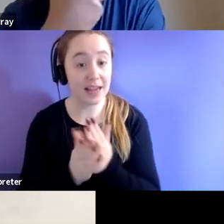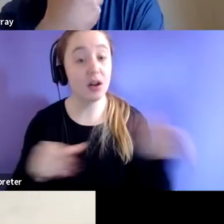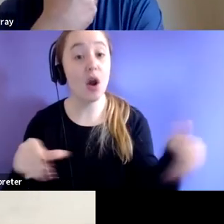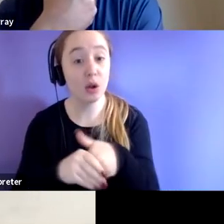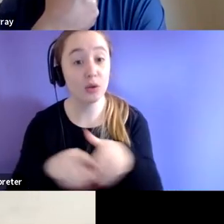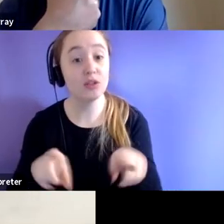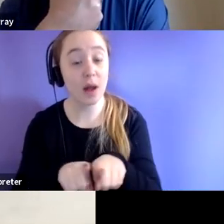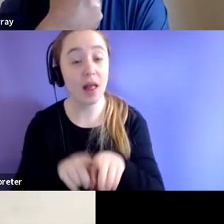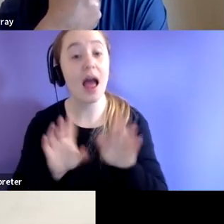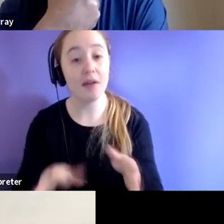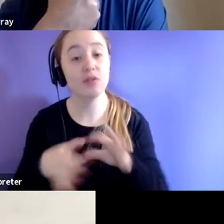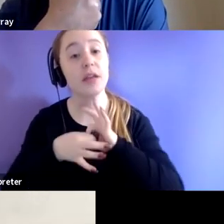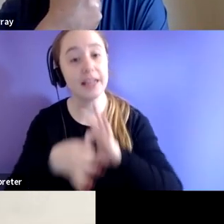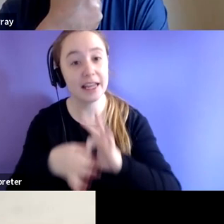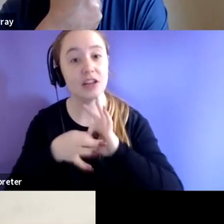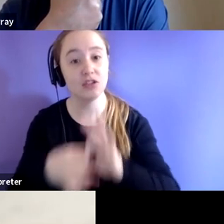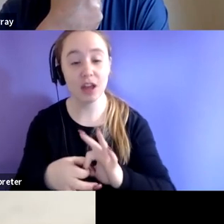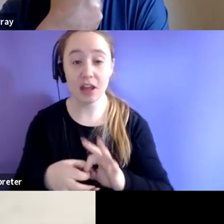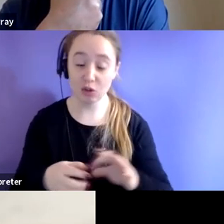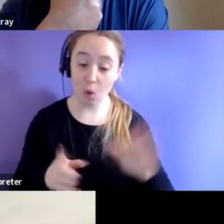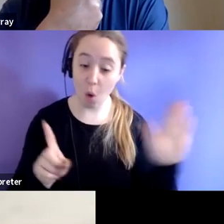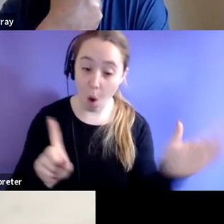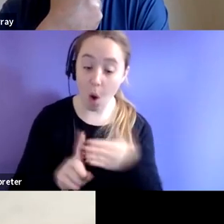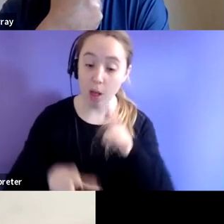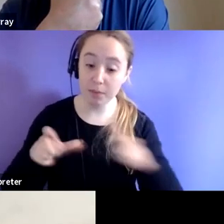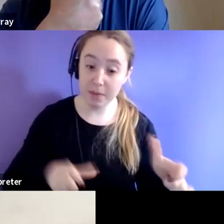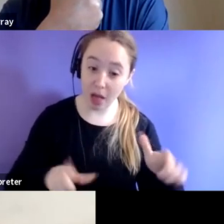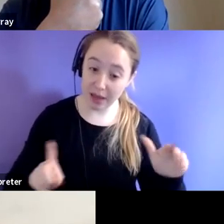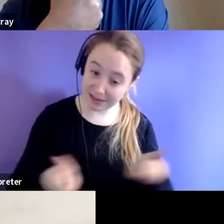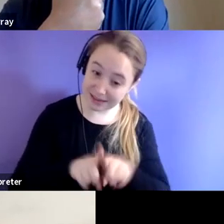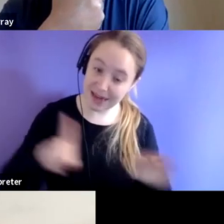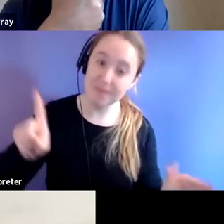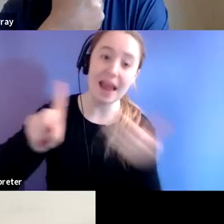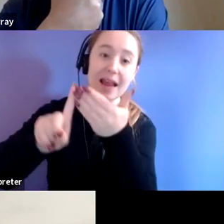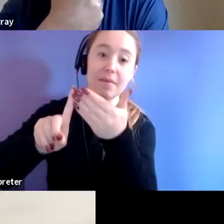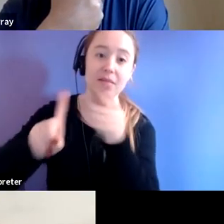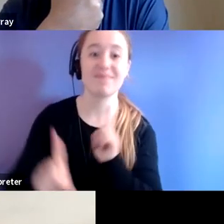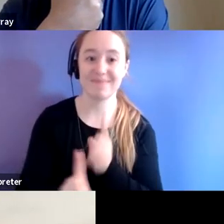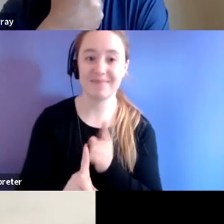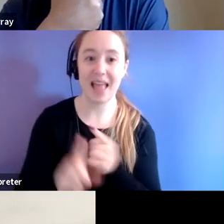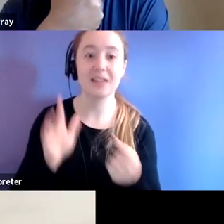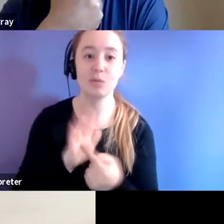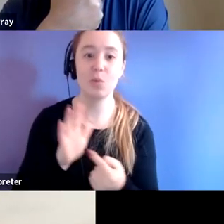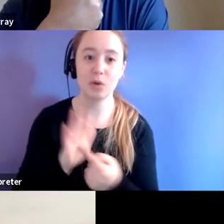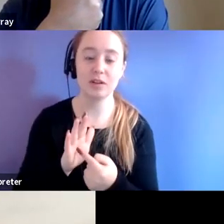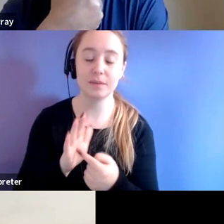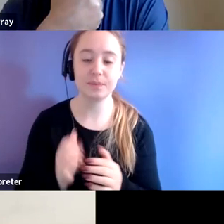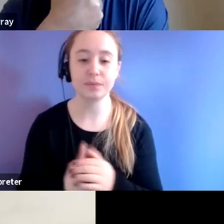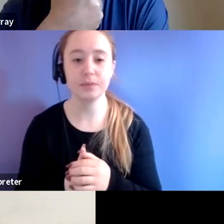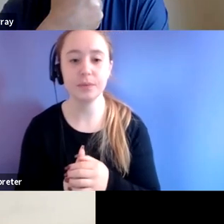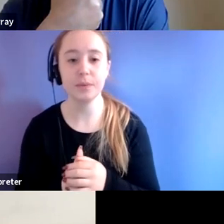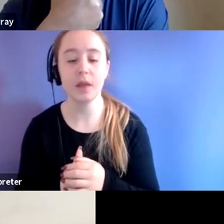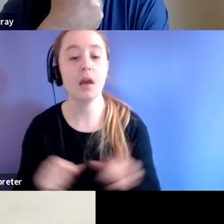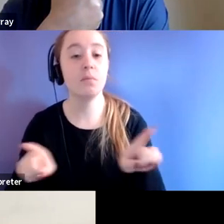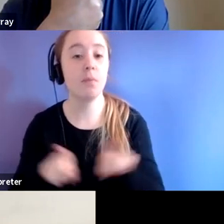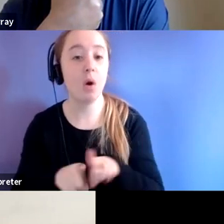it, and everyone's kind of pointing in the same direction. And that's sort of on a bigger scale. But then you work backwards